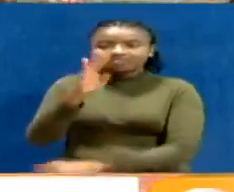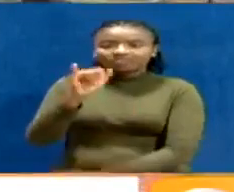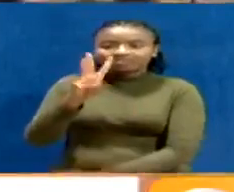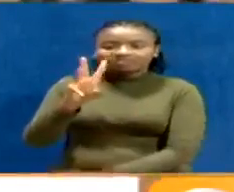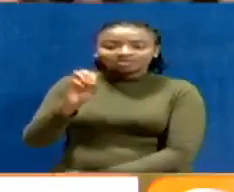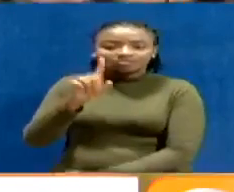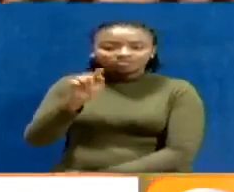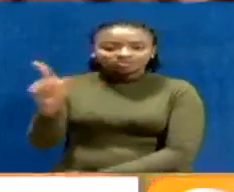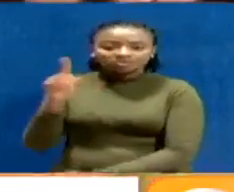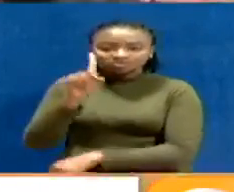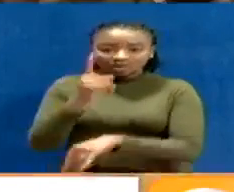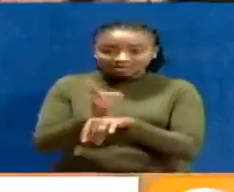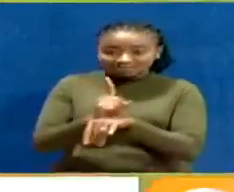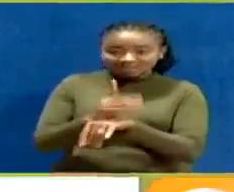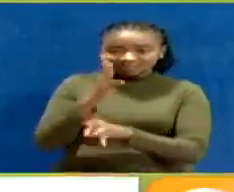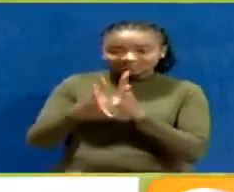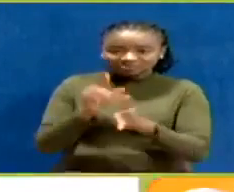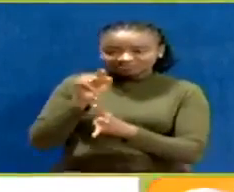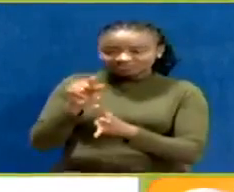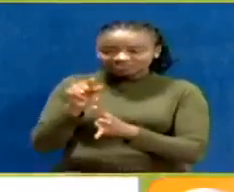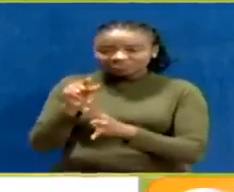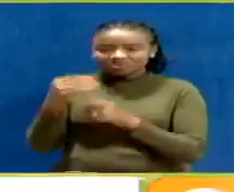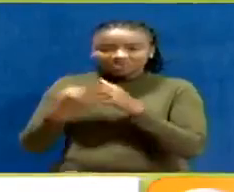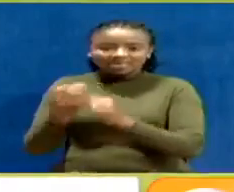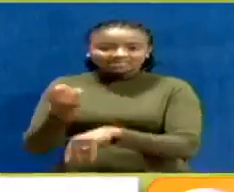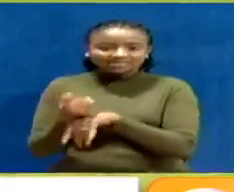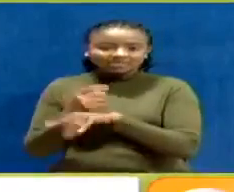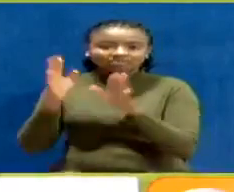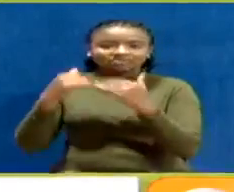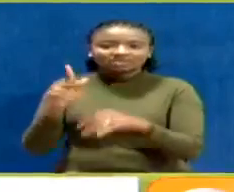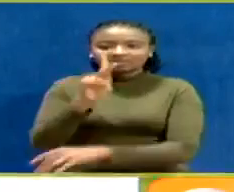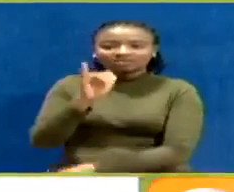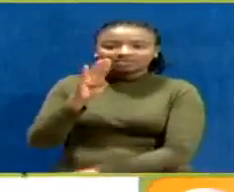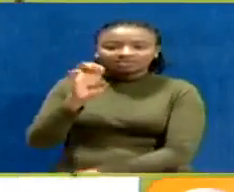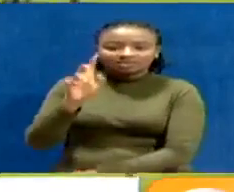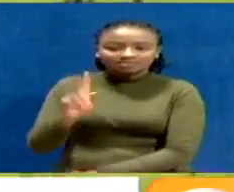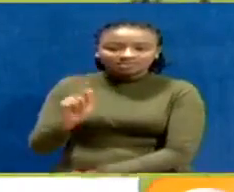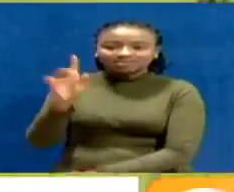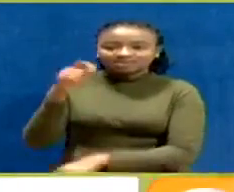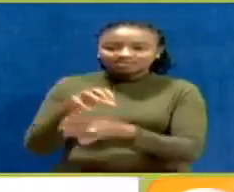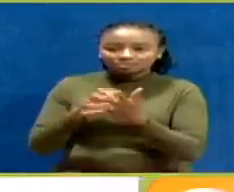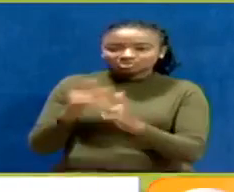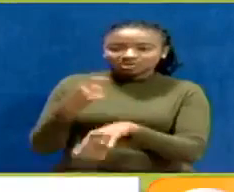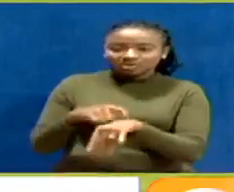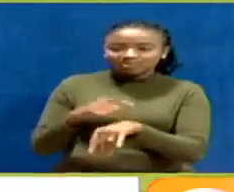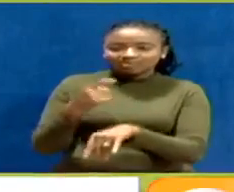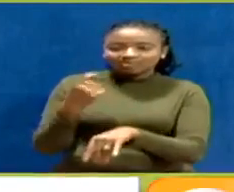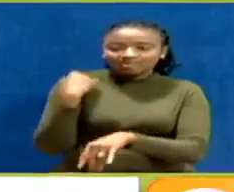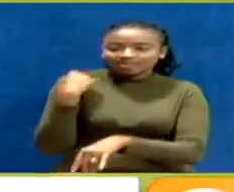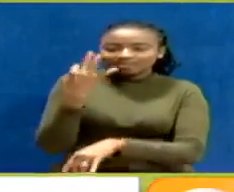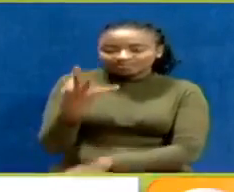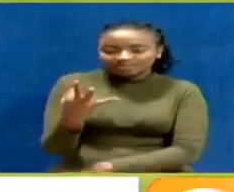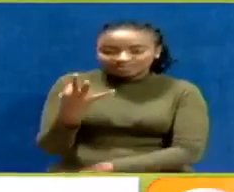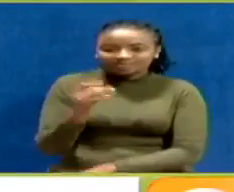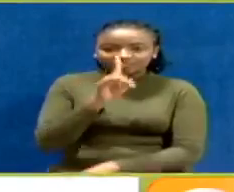finish line in 1 minute 44.8 seconds to finish second, while Kibet was third in 1 minute